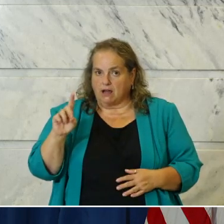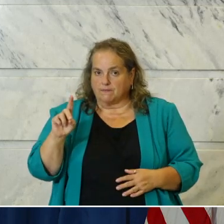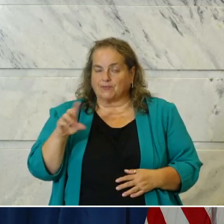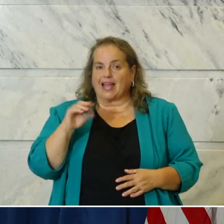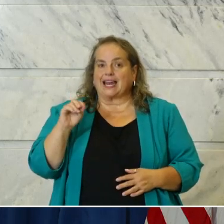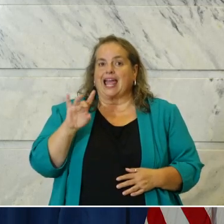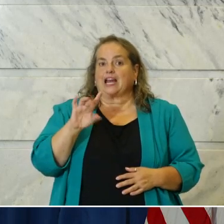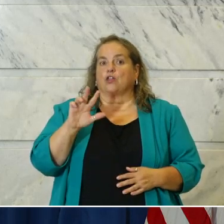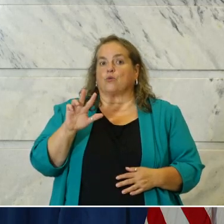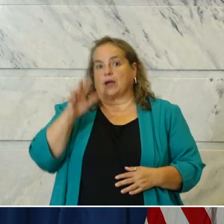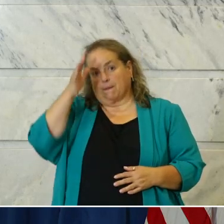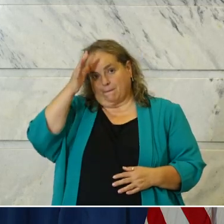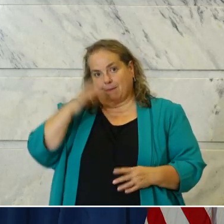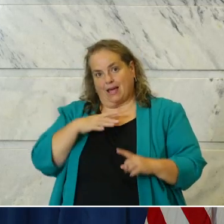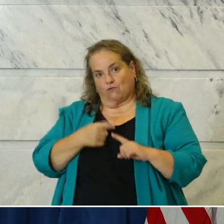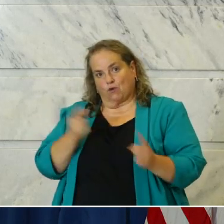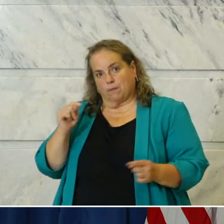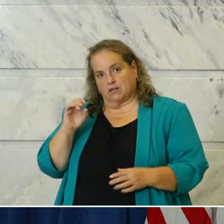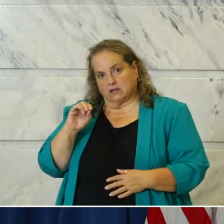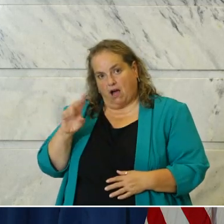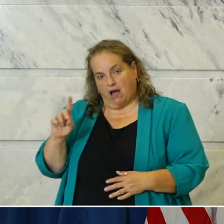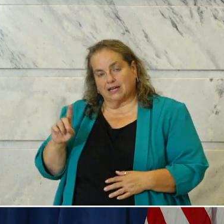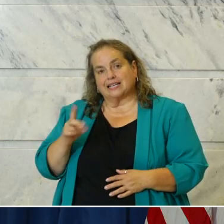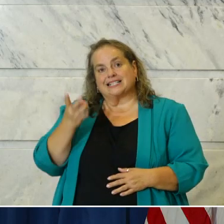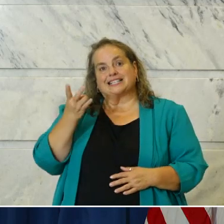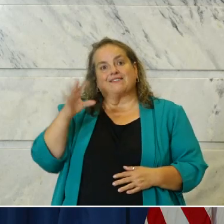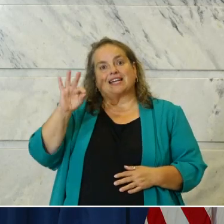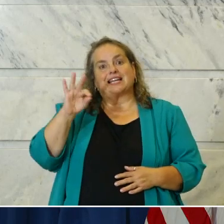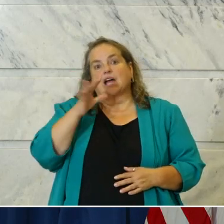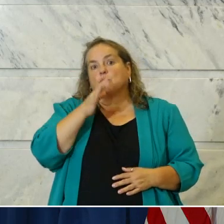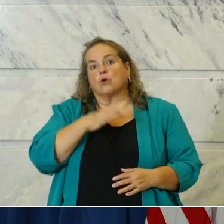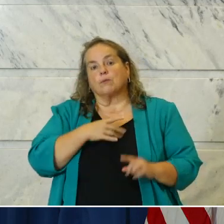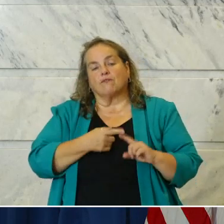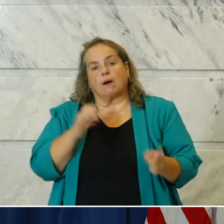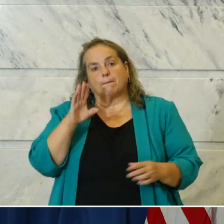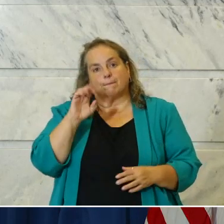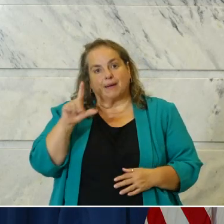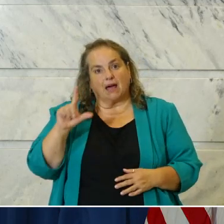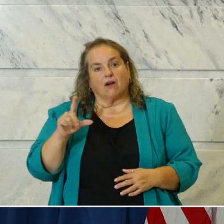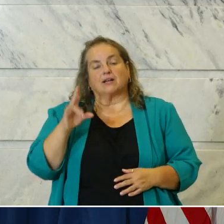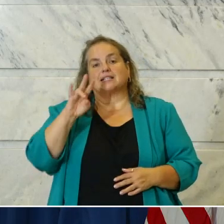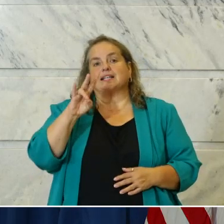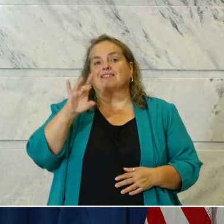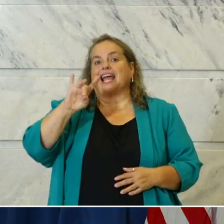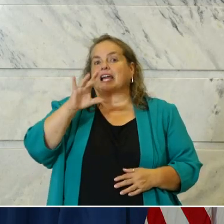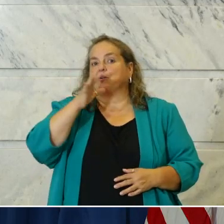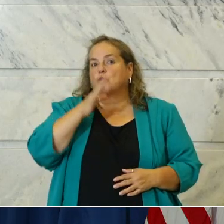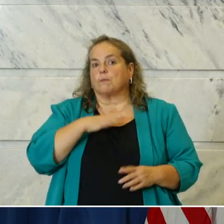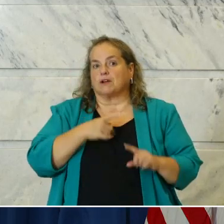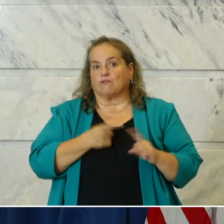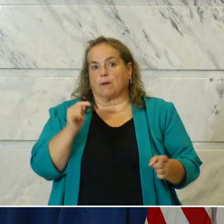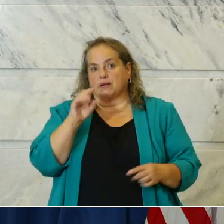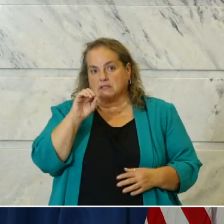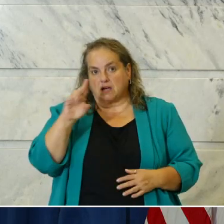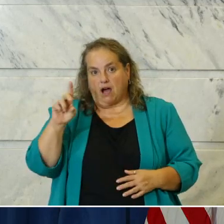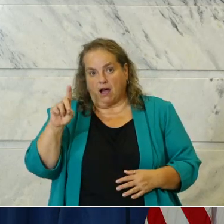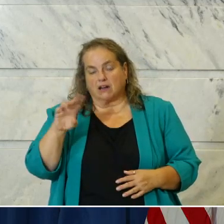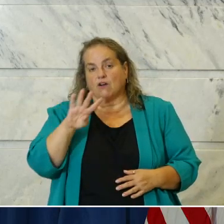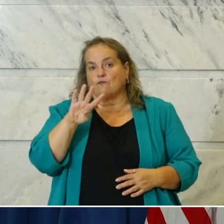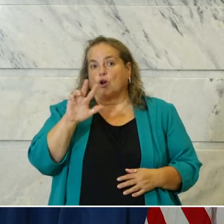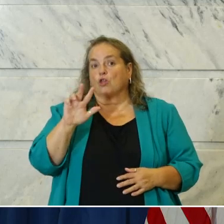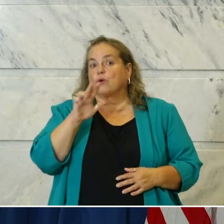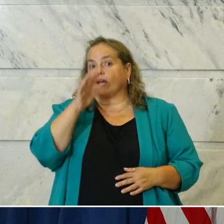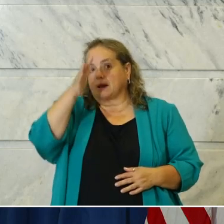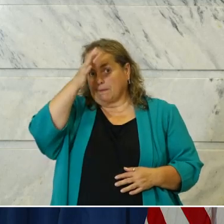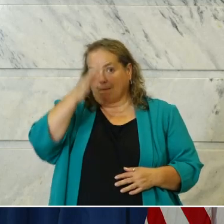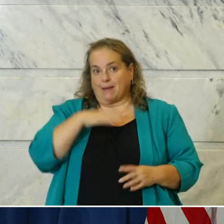an 83-year-old man from Todd, a 79-year-old woman from Bell, a 78-year-old woman from Todd, a